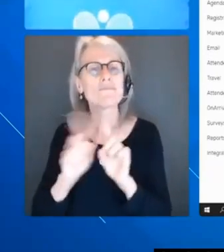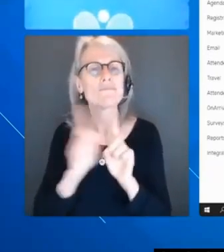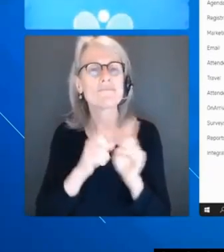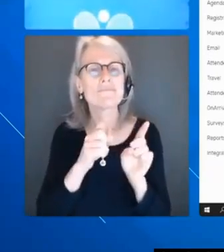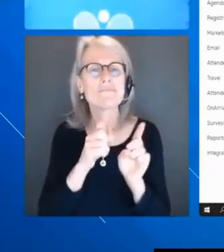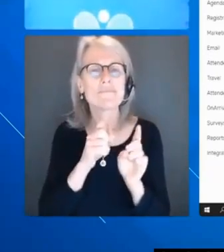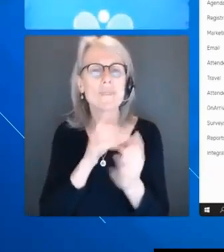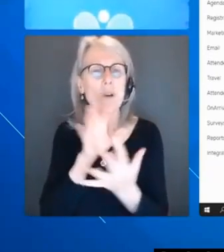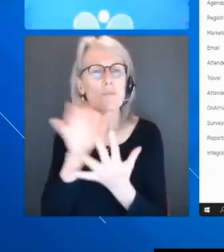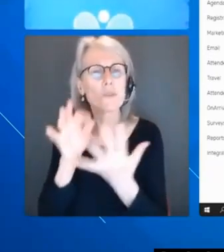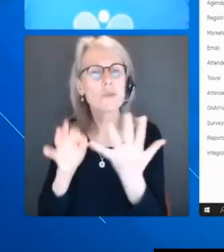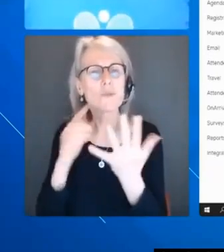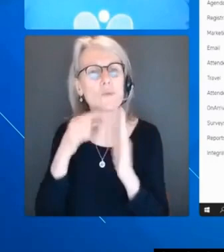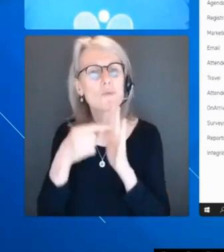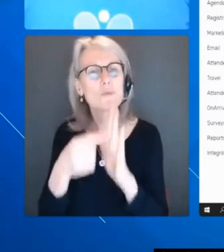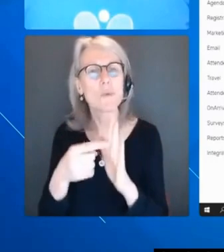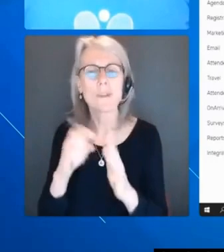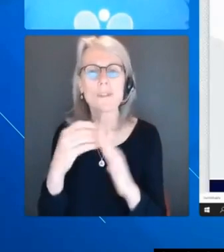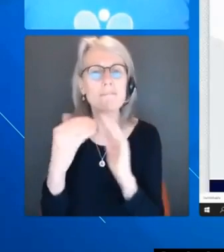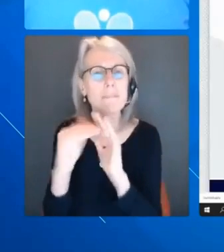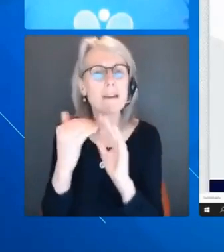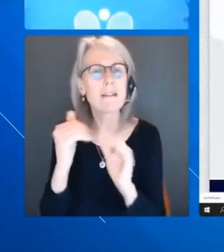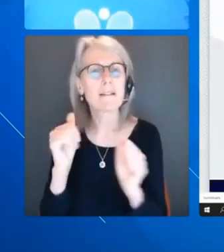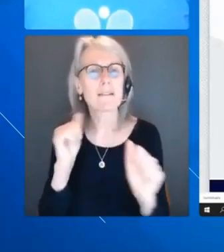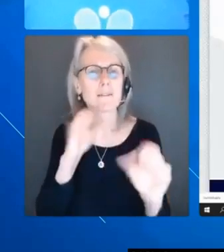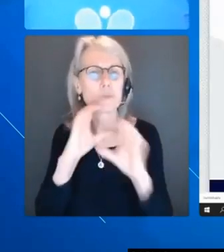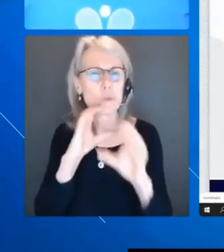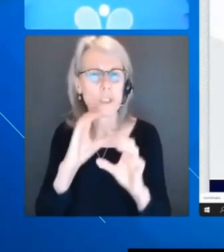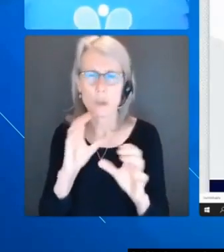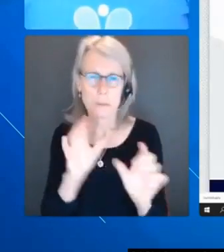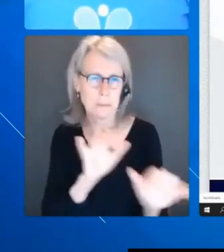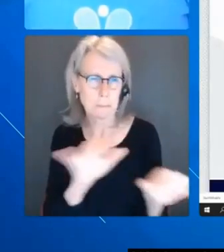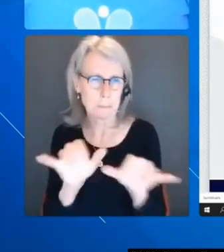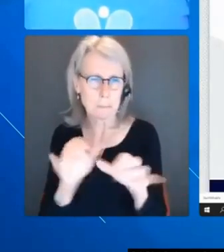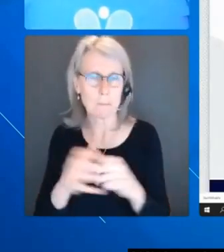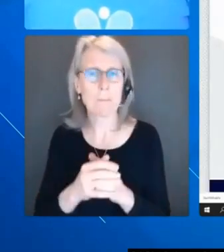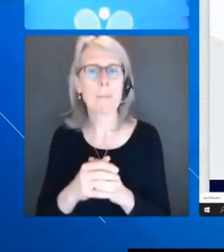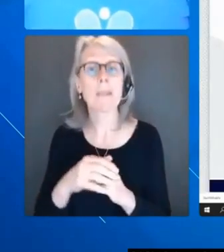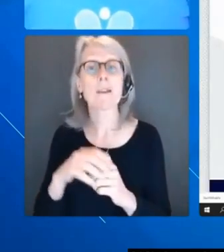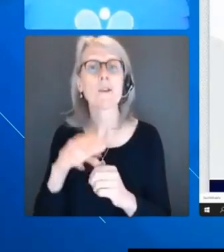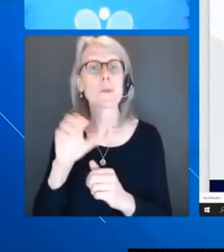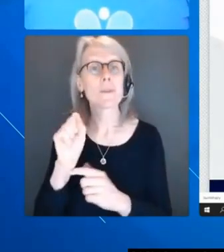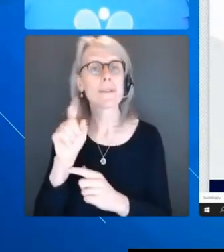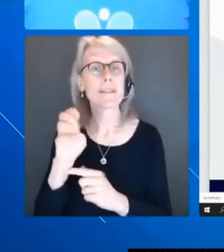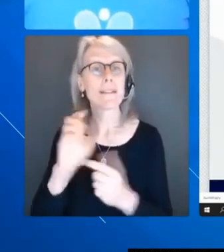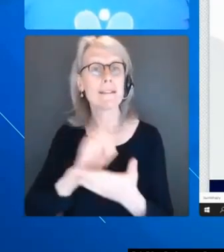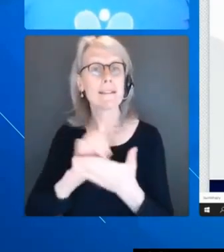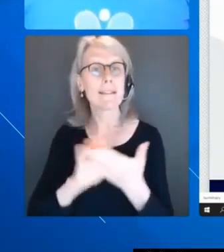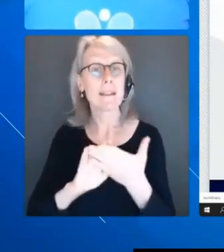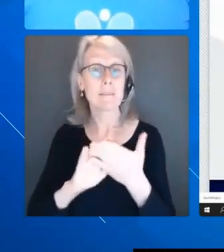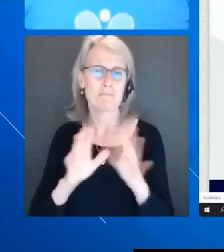also when we're talking about their email communication. Within the site designer, we understand that it is so